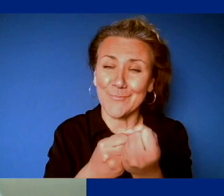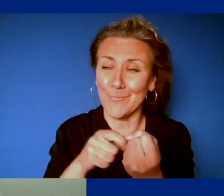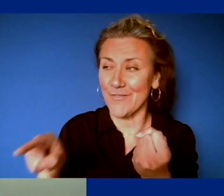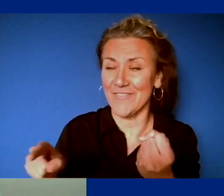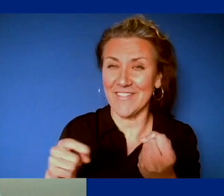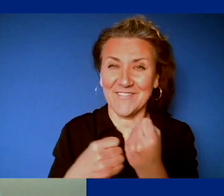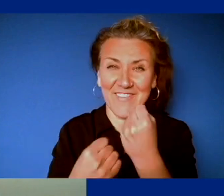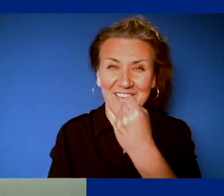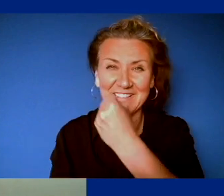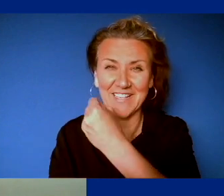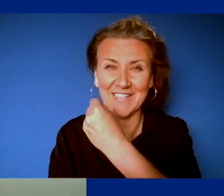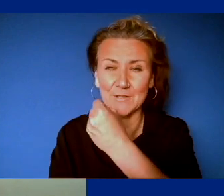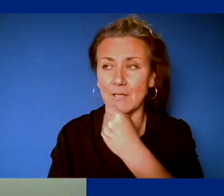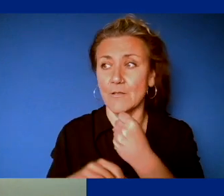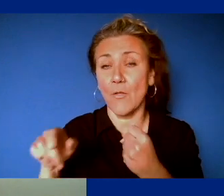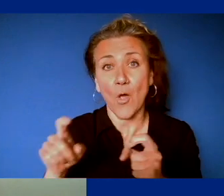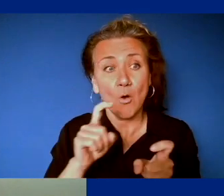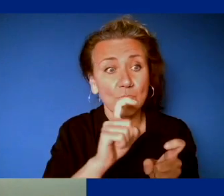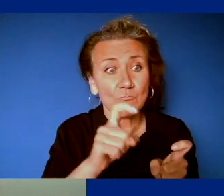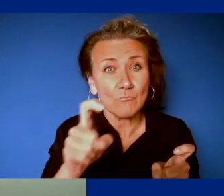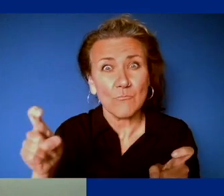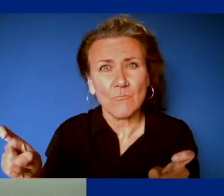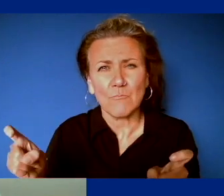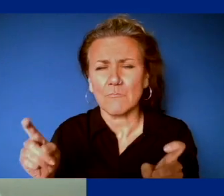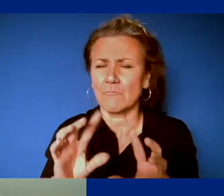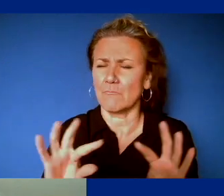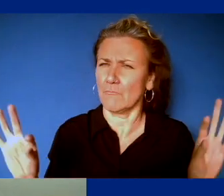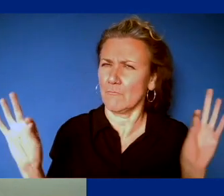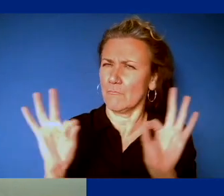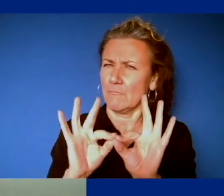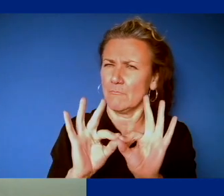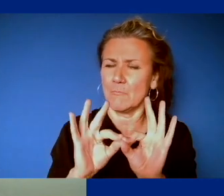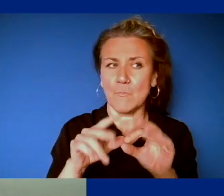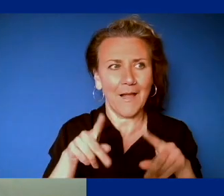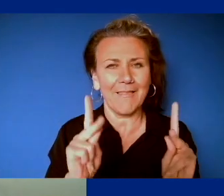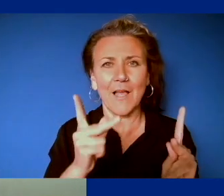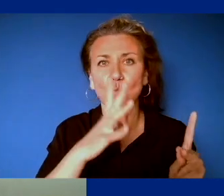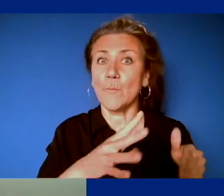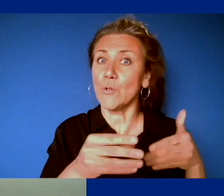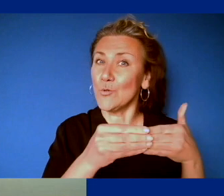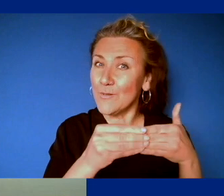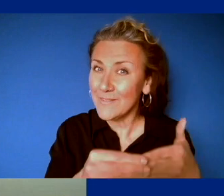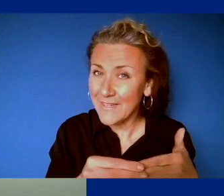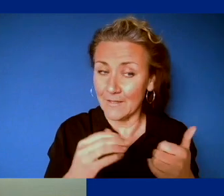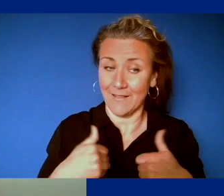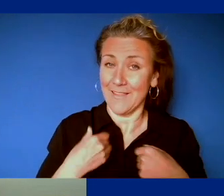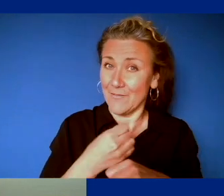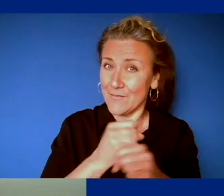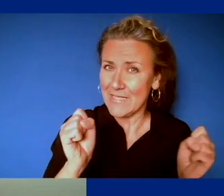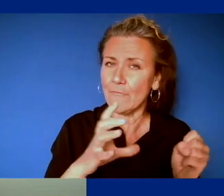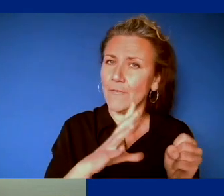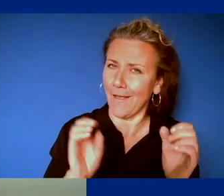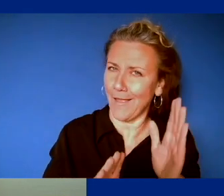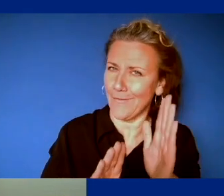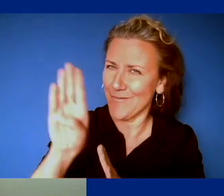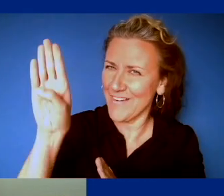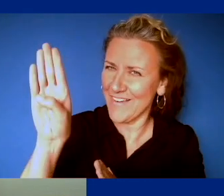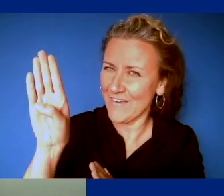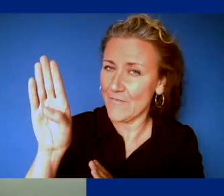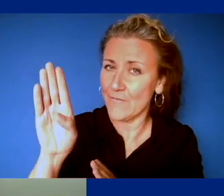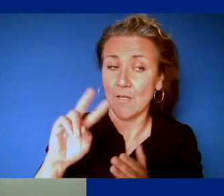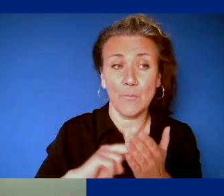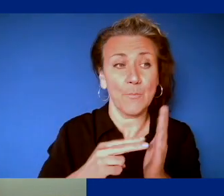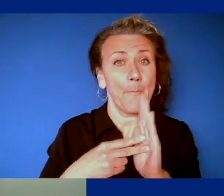Their grant-making work is vital in creating a world where women lead, live safely, and can thrive. But